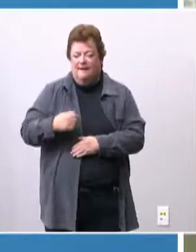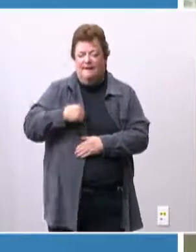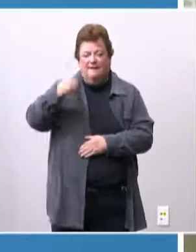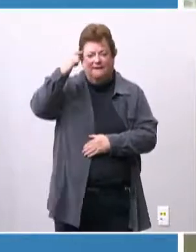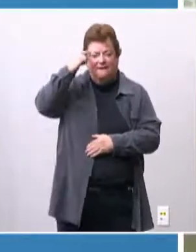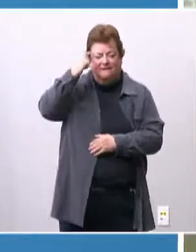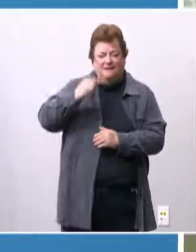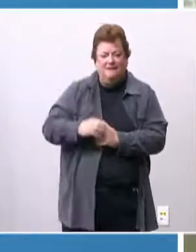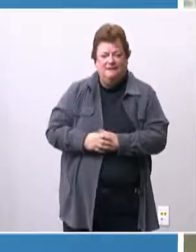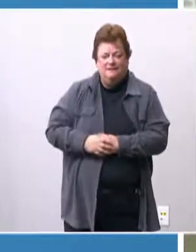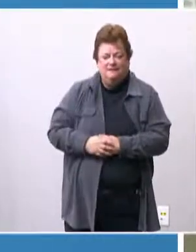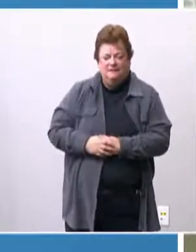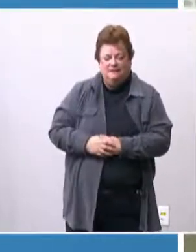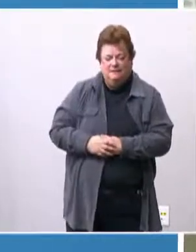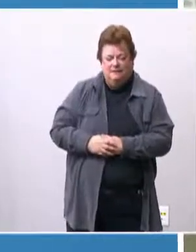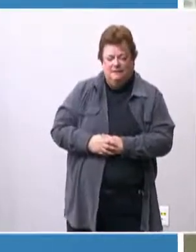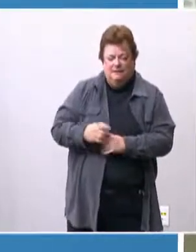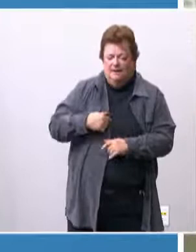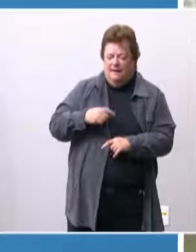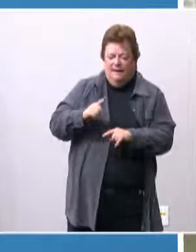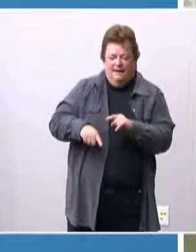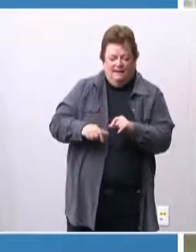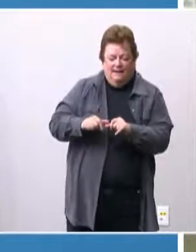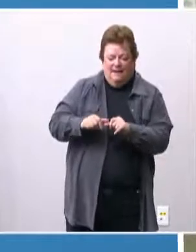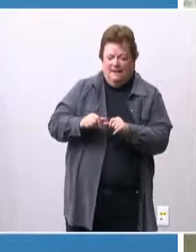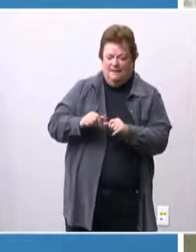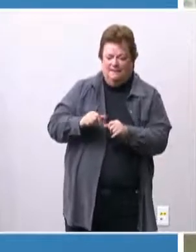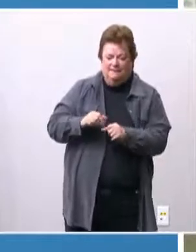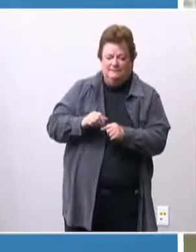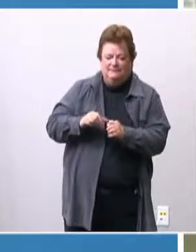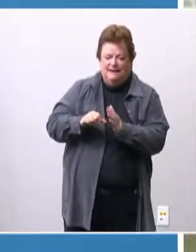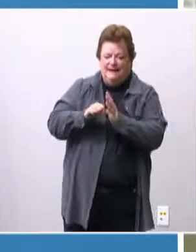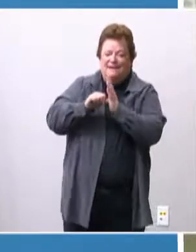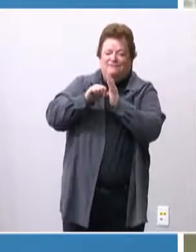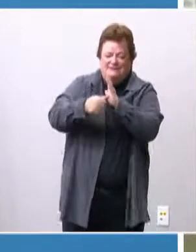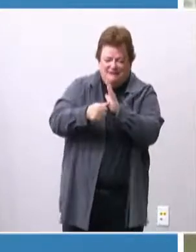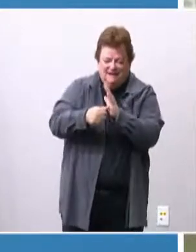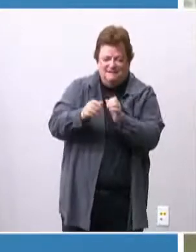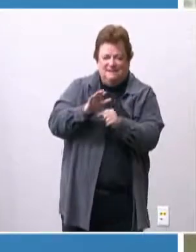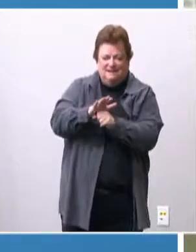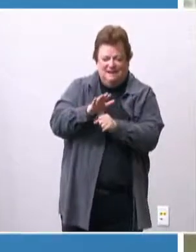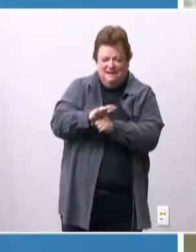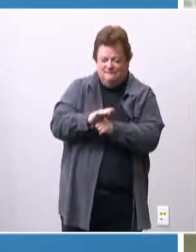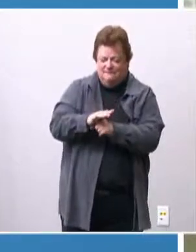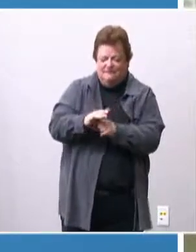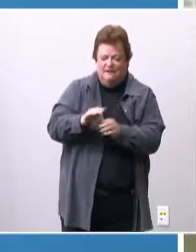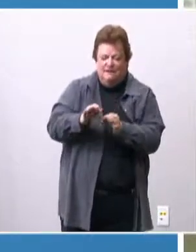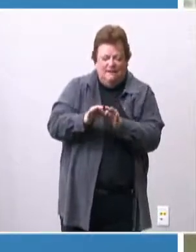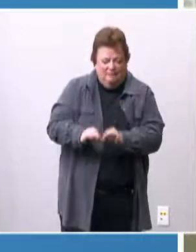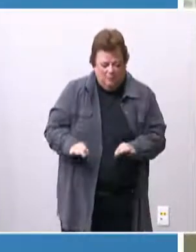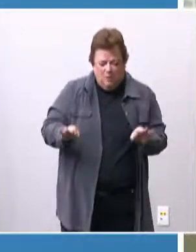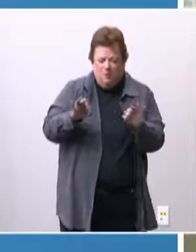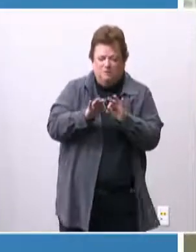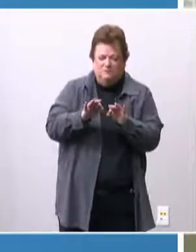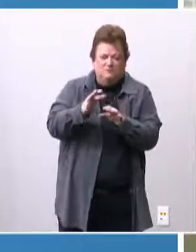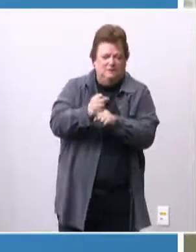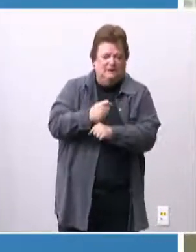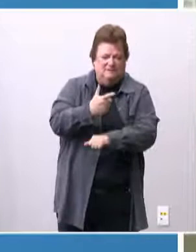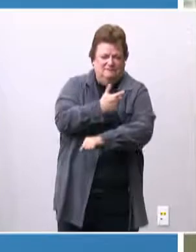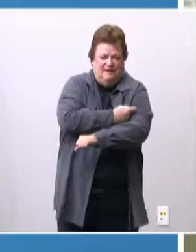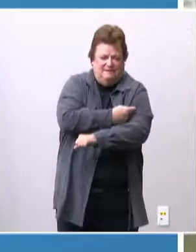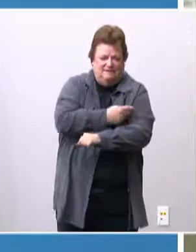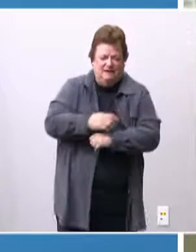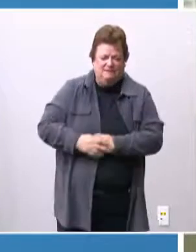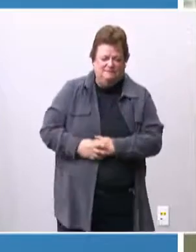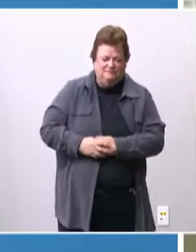think I can't stress enough how critical it is that people get vaccinated. I would